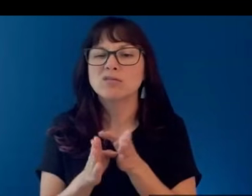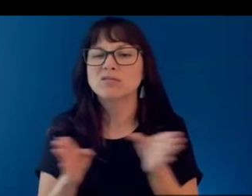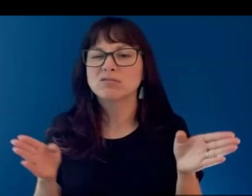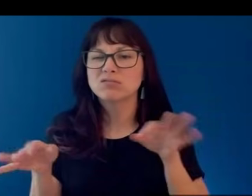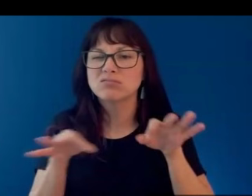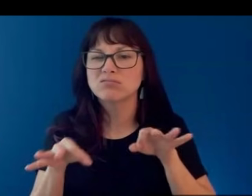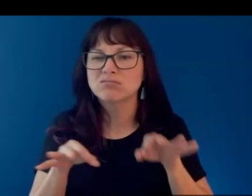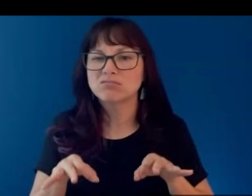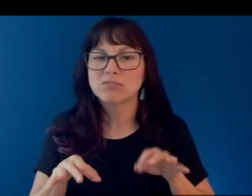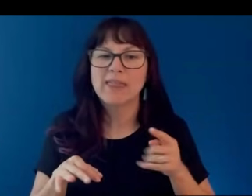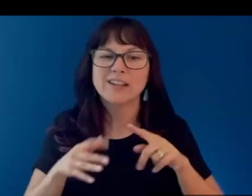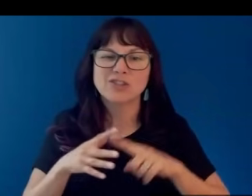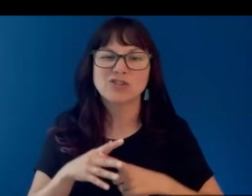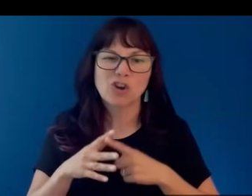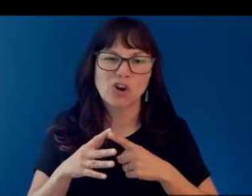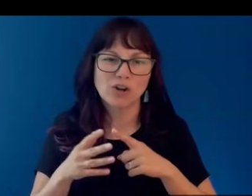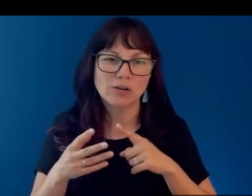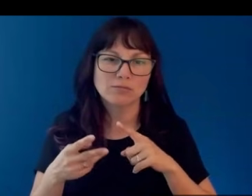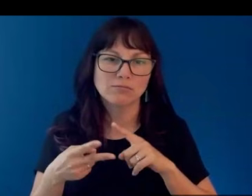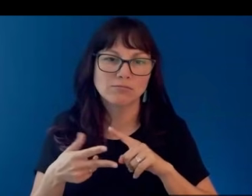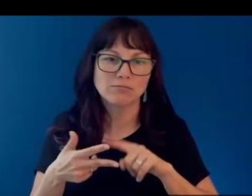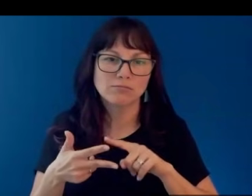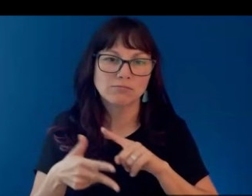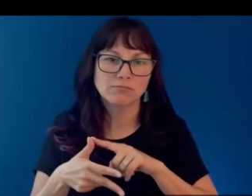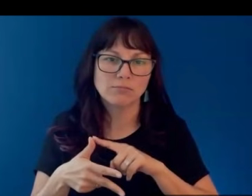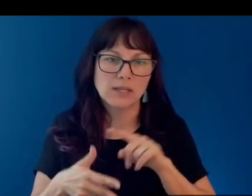on 1619D Medicaid.